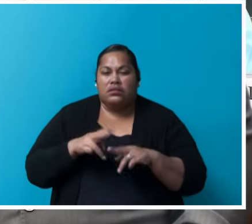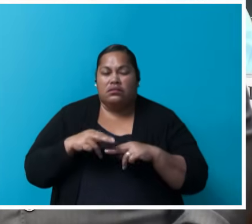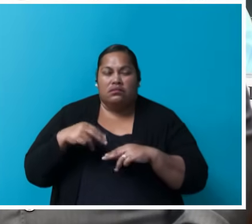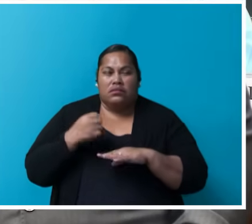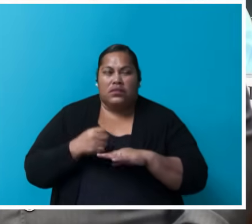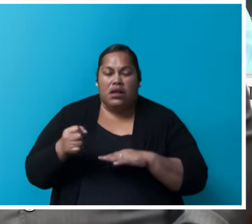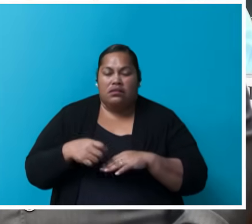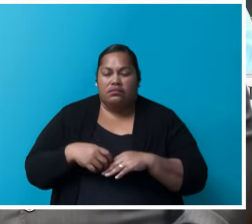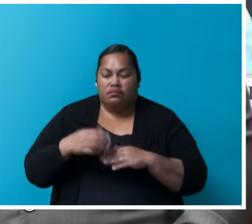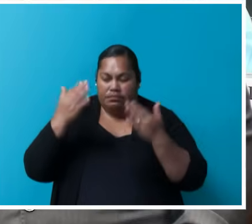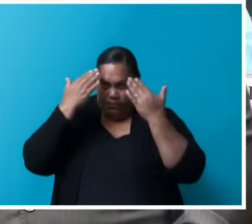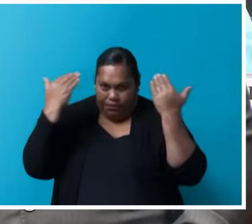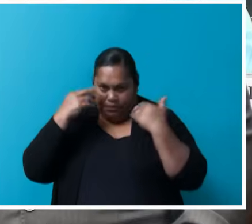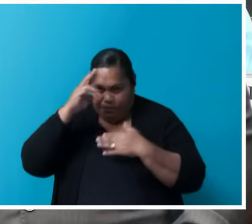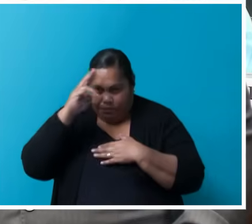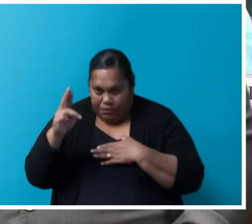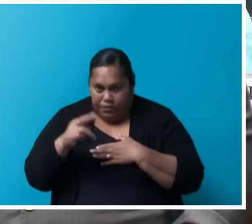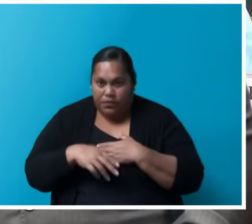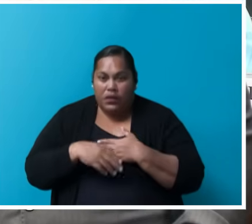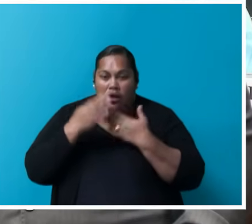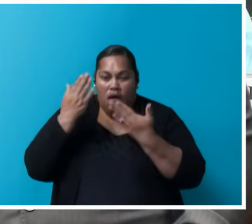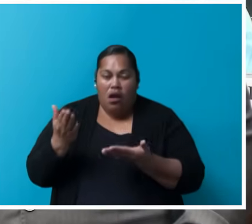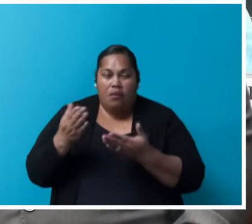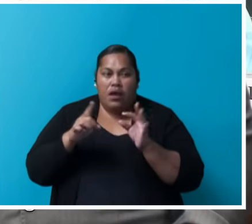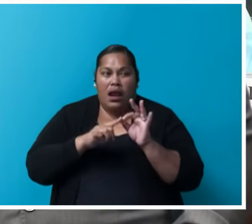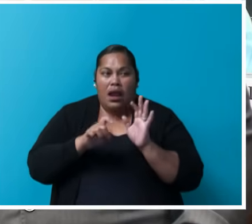Mr. Speaker said, Honorable Premla Kumar